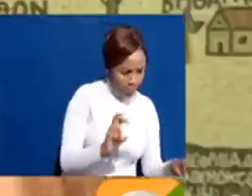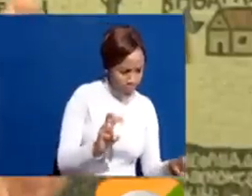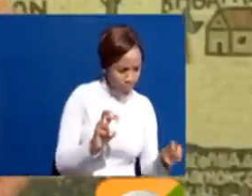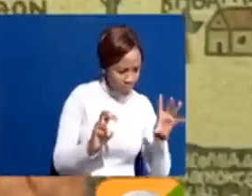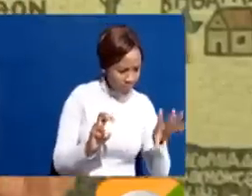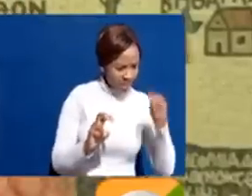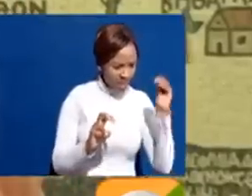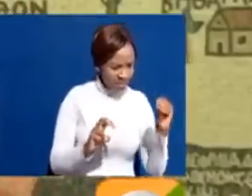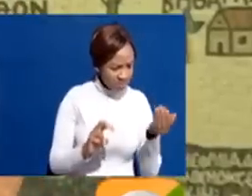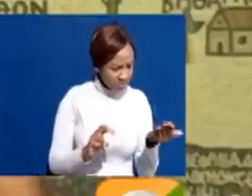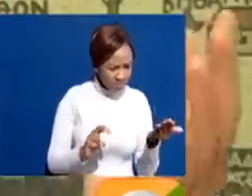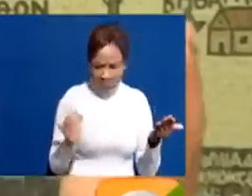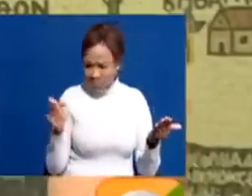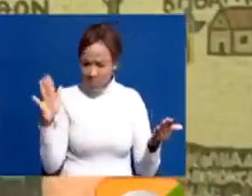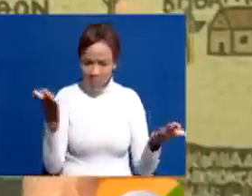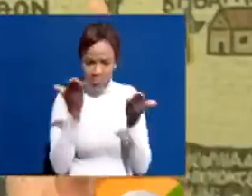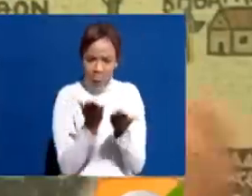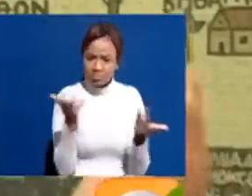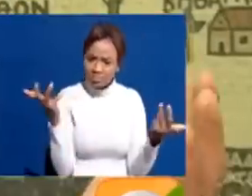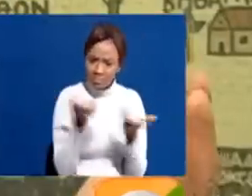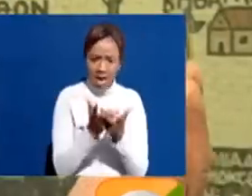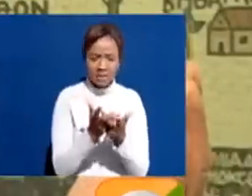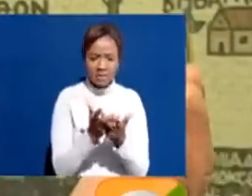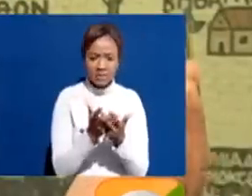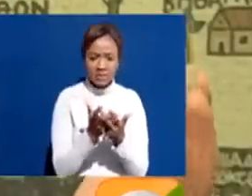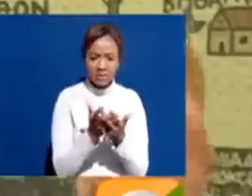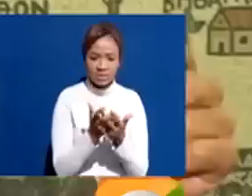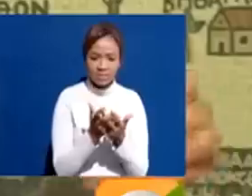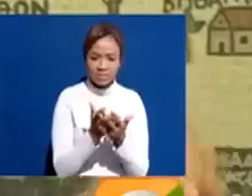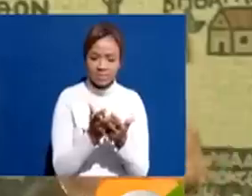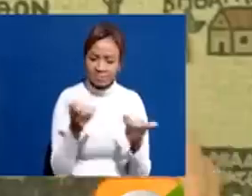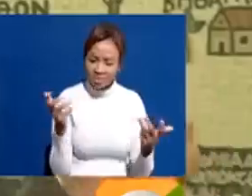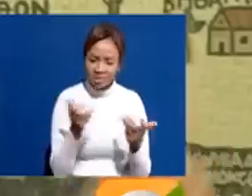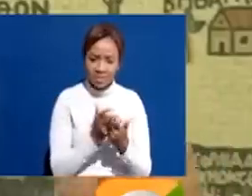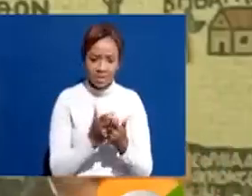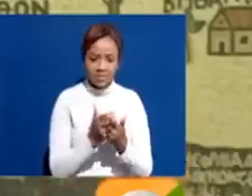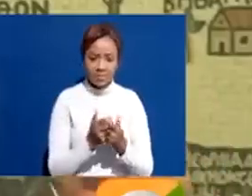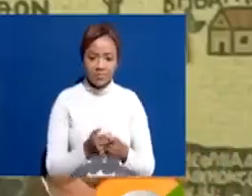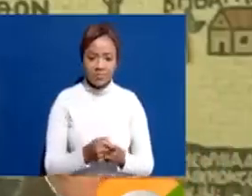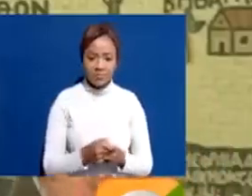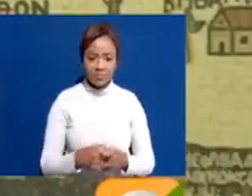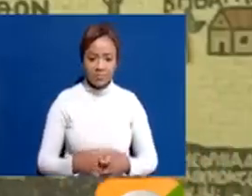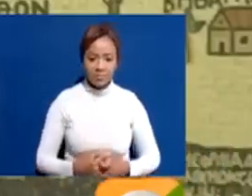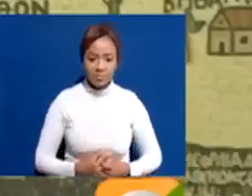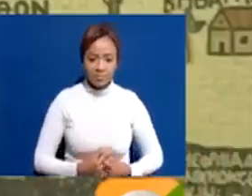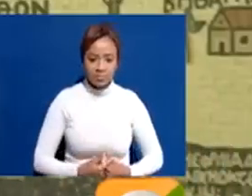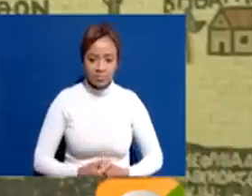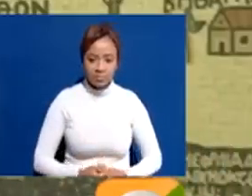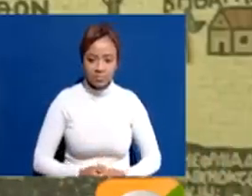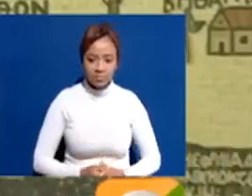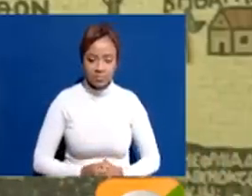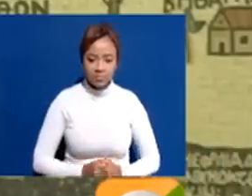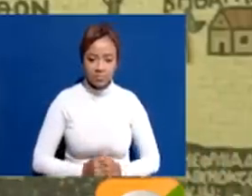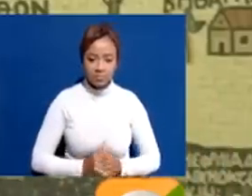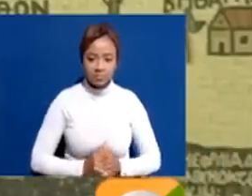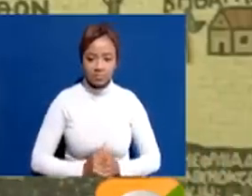We know, depending on all the important sources, that that happens to be the spot where Jesus Christ was